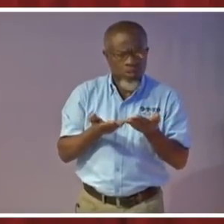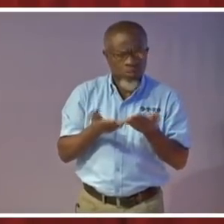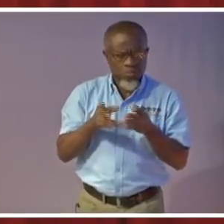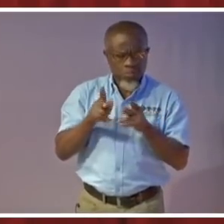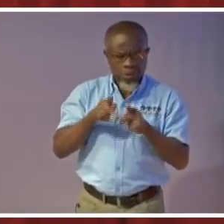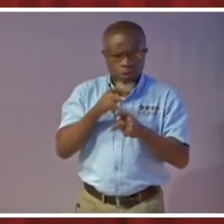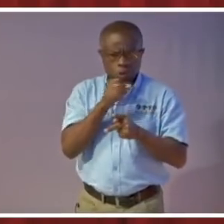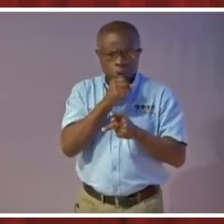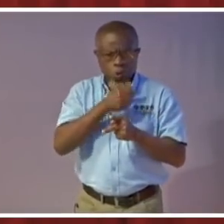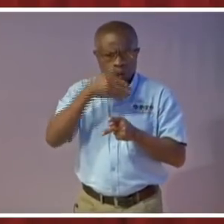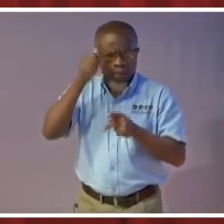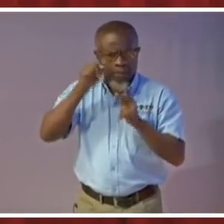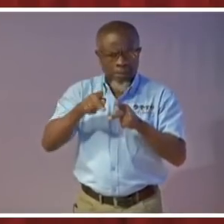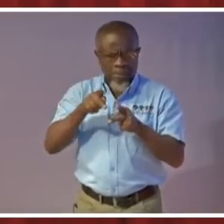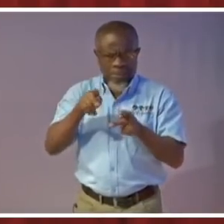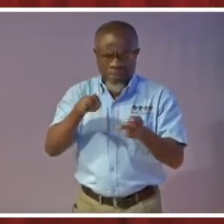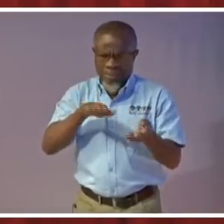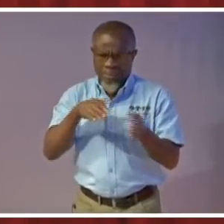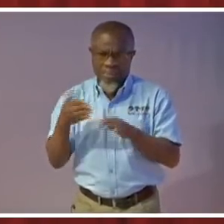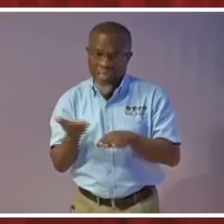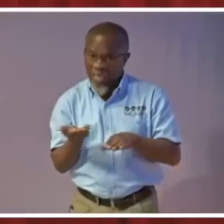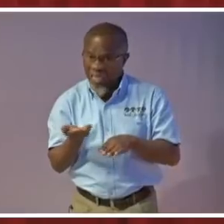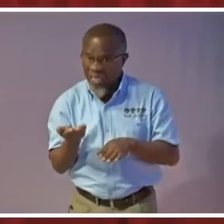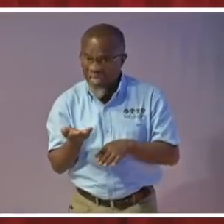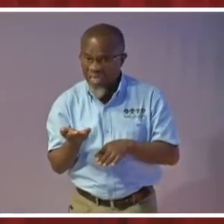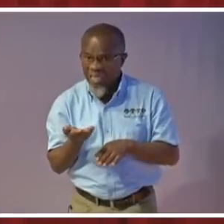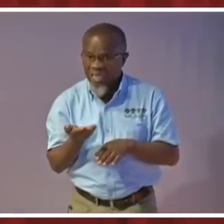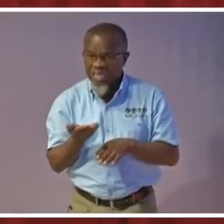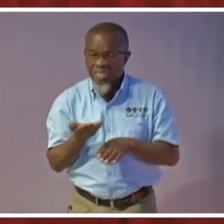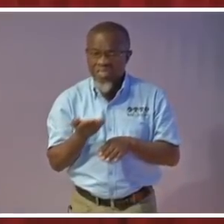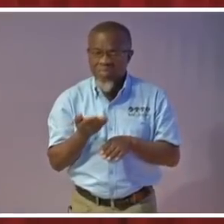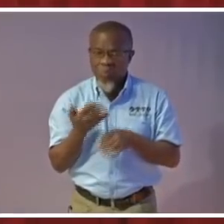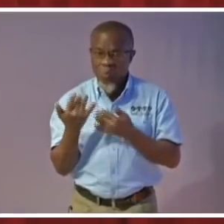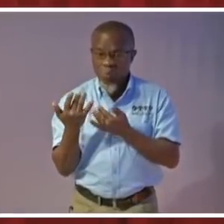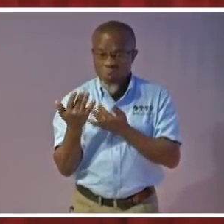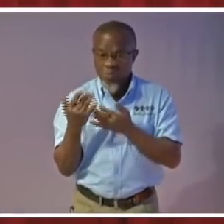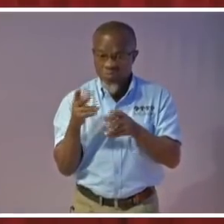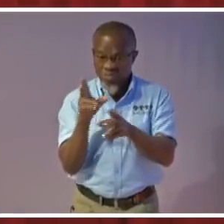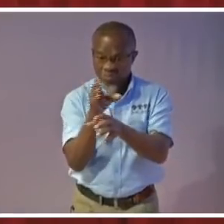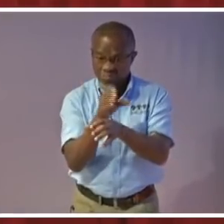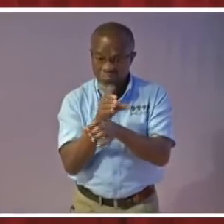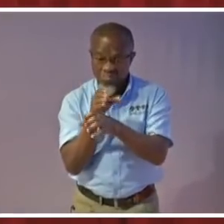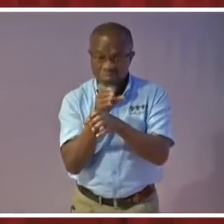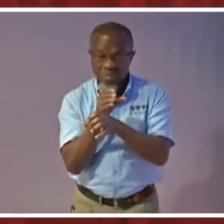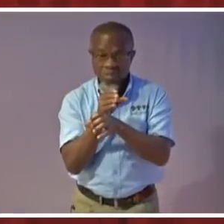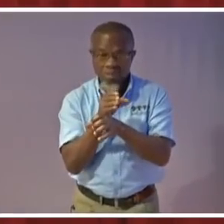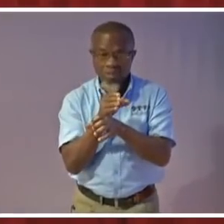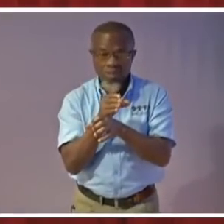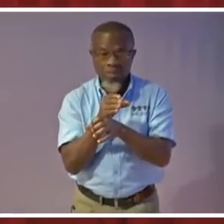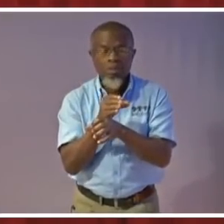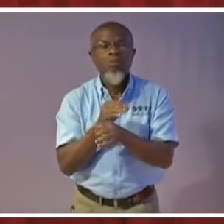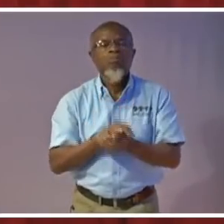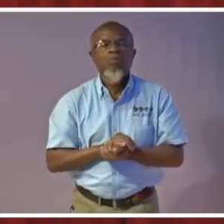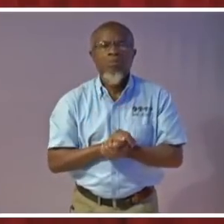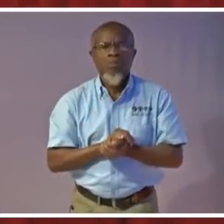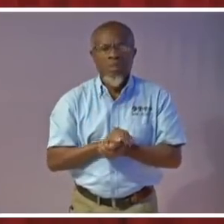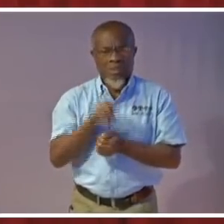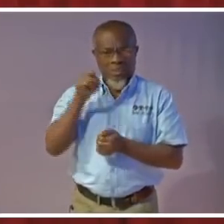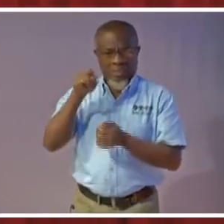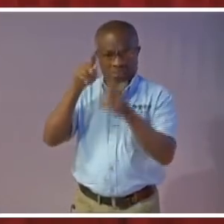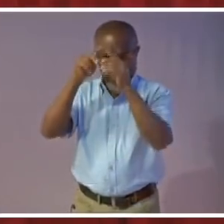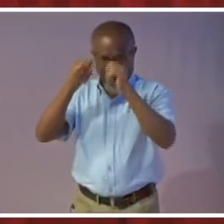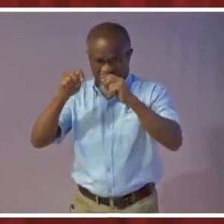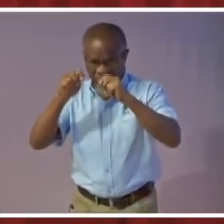at the Cooper facility. Minister Diyal Singh, can you please comment on this? Thank you. So there are no tents at the Cooper